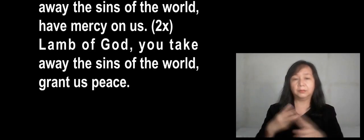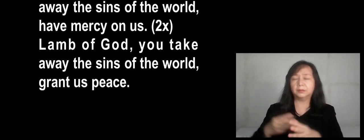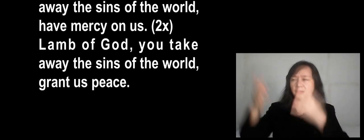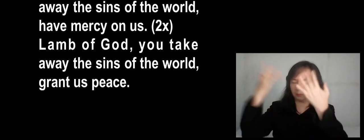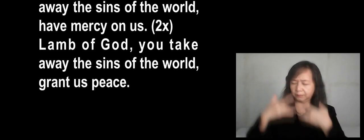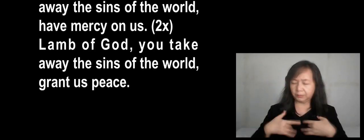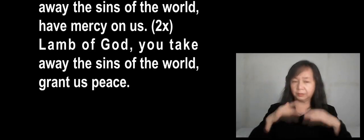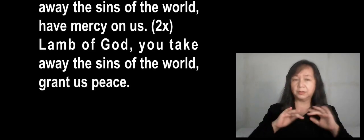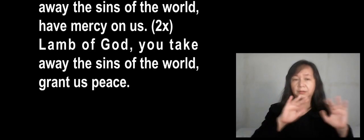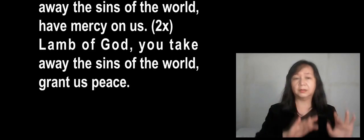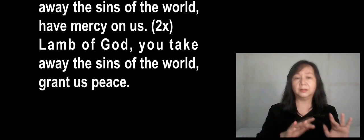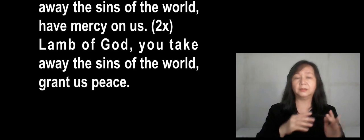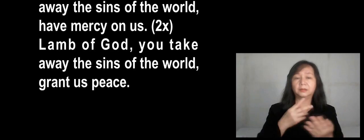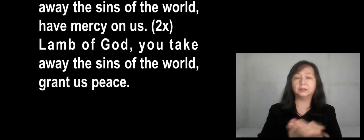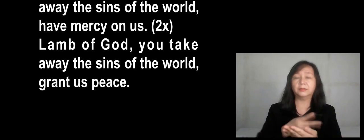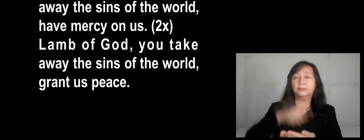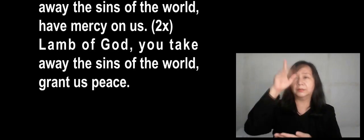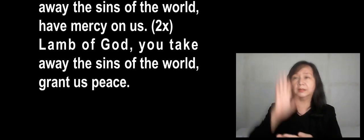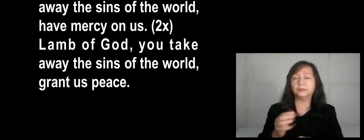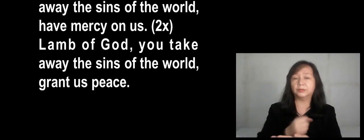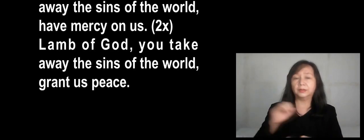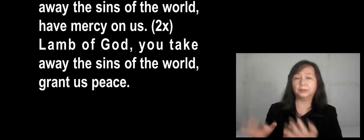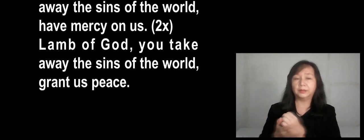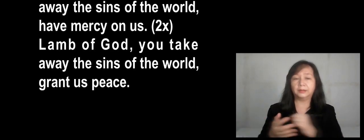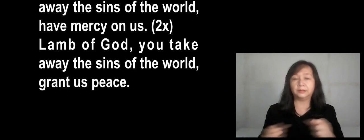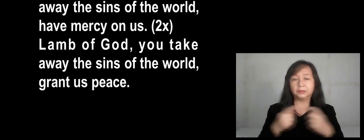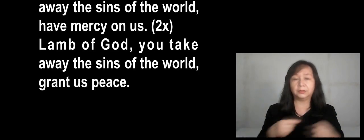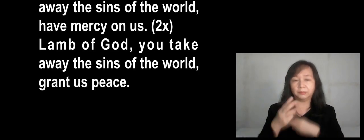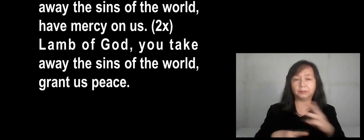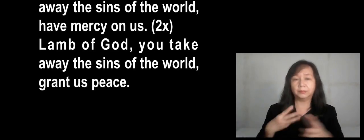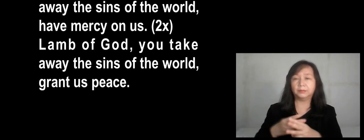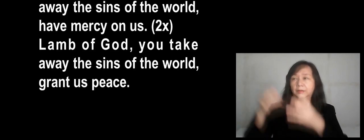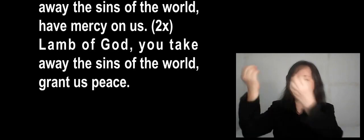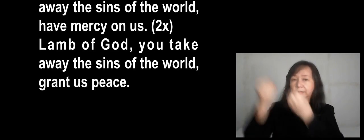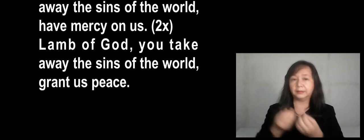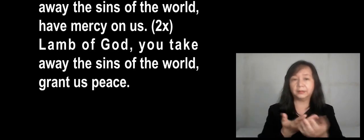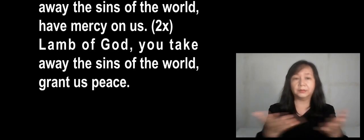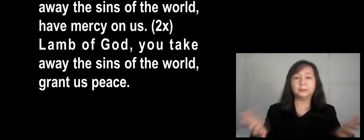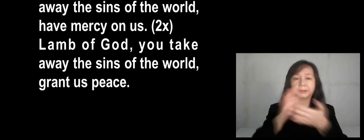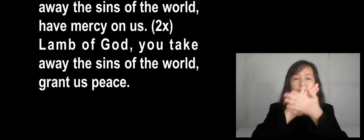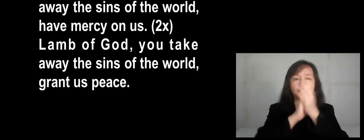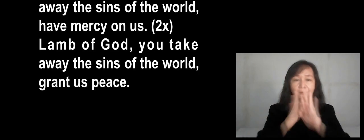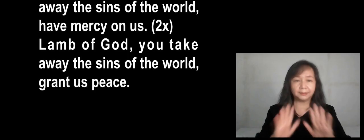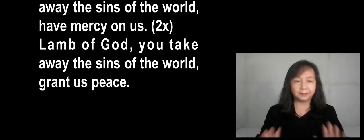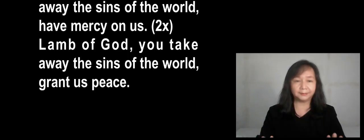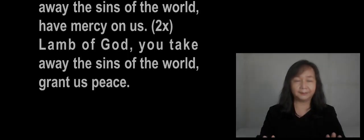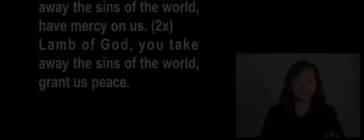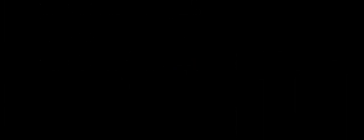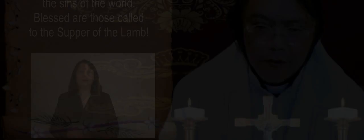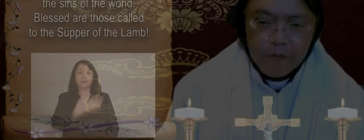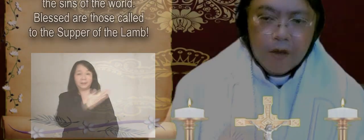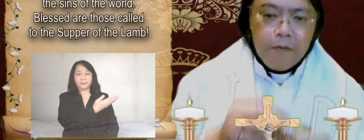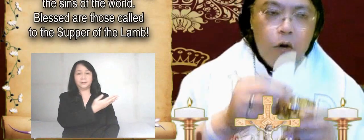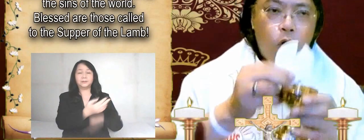sins of the world, have mercy on us. Lamb of God, who takes away the sins of the world, grant us peace.